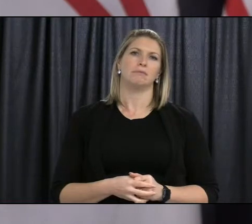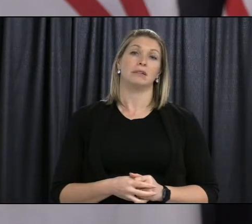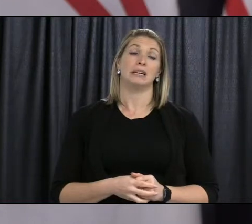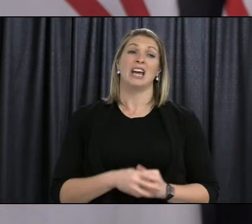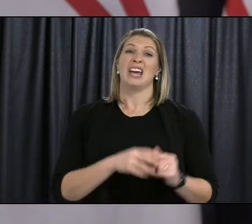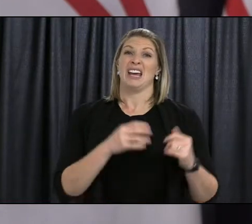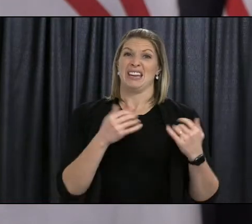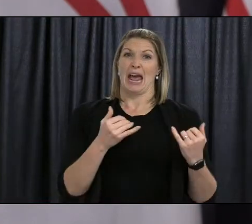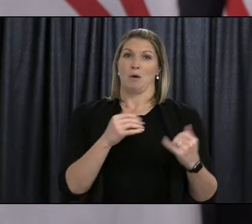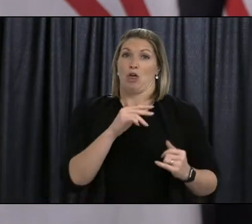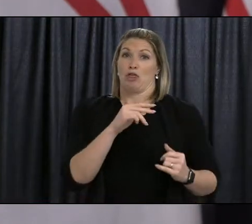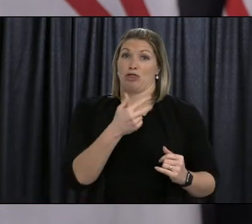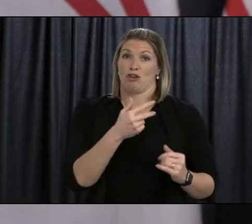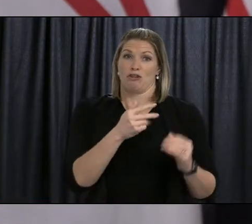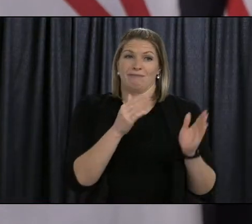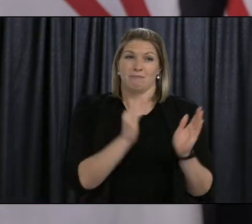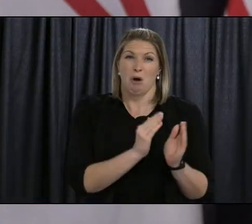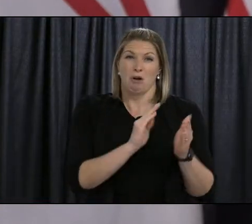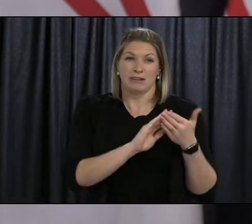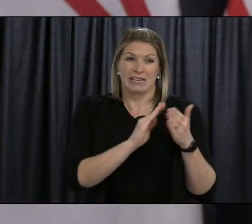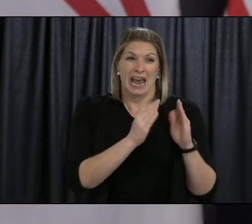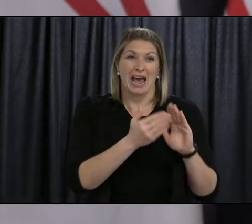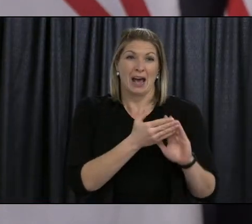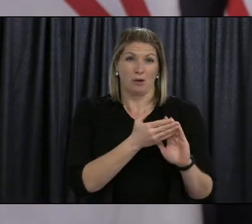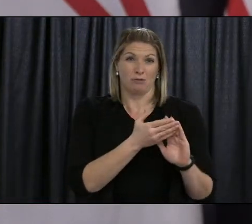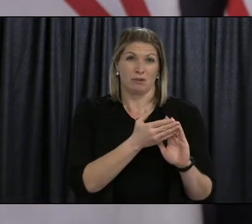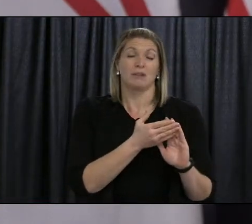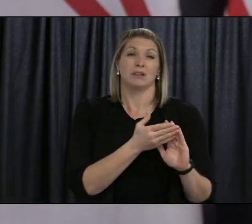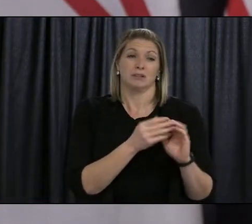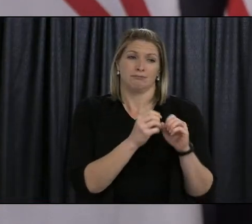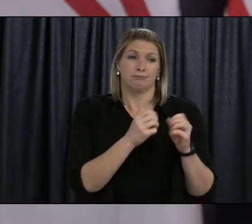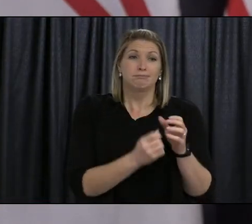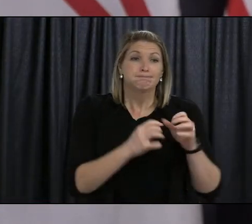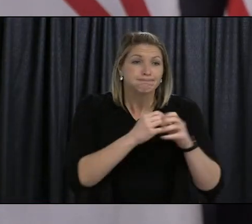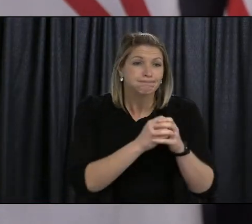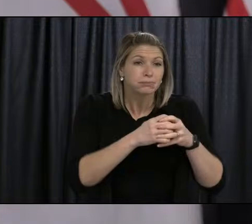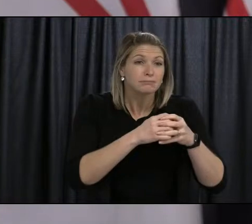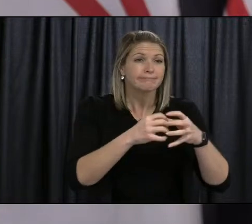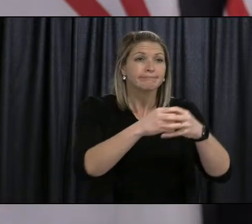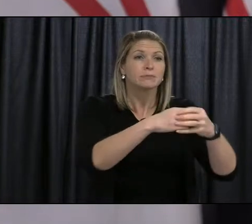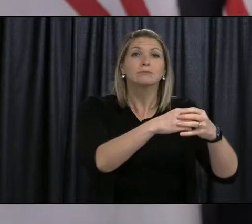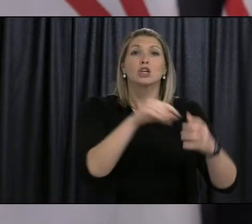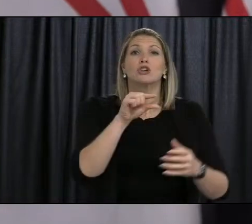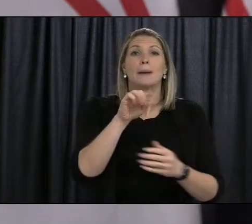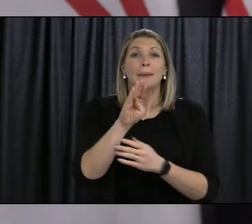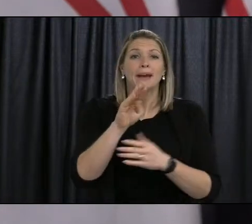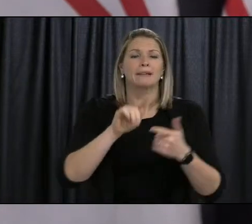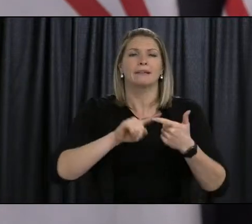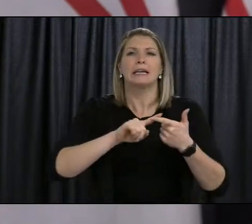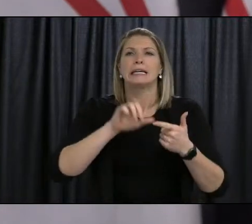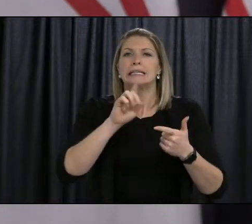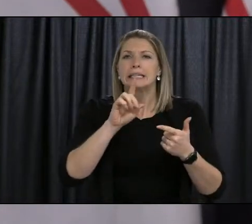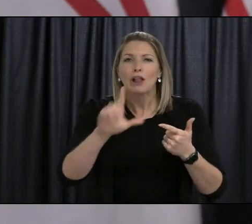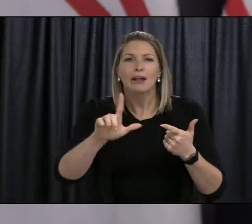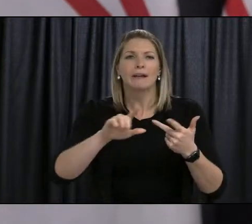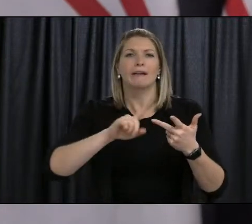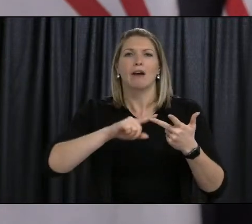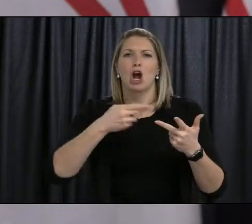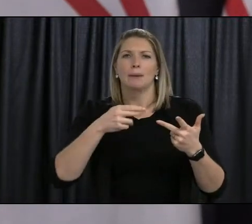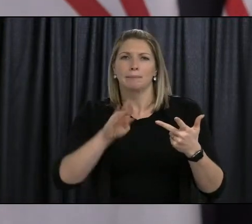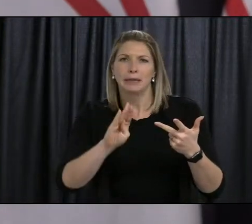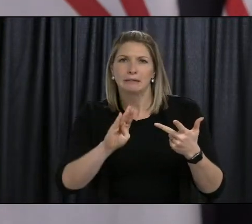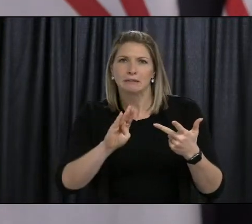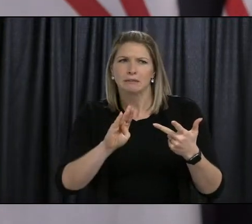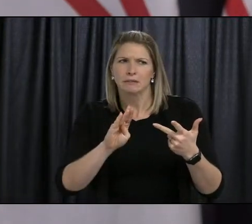province to see a COVID cluster in recent weeks. For the residents in Grand Bank, Deer Lake, and now Harbour Breton, this is a very stressful